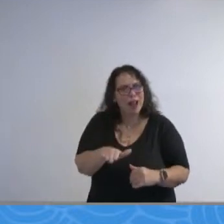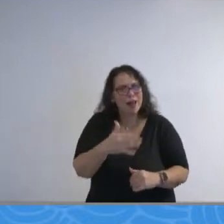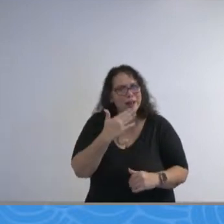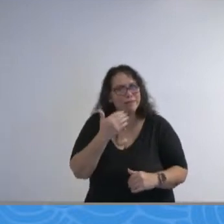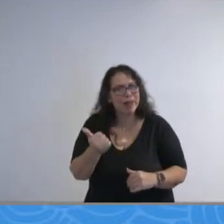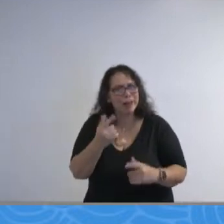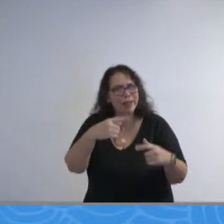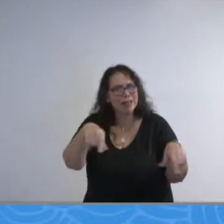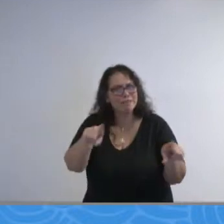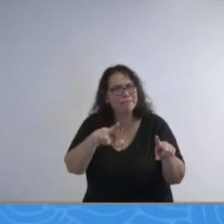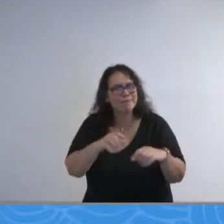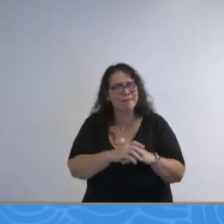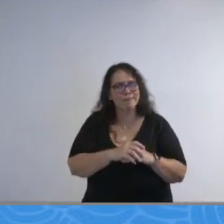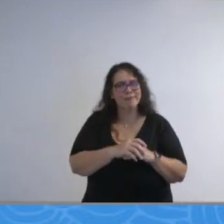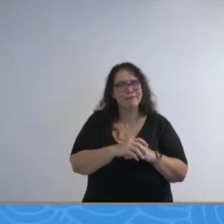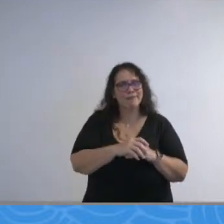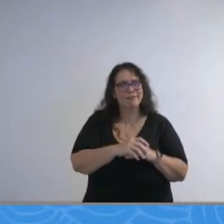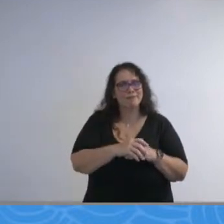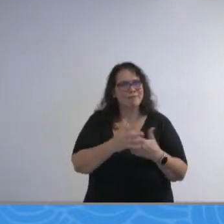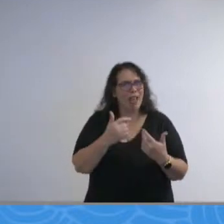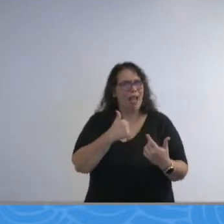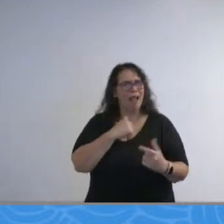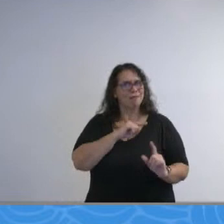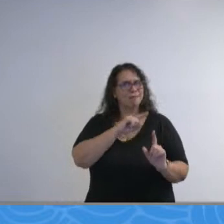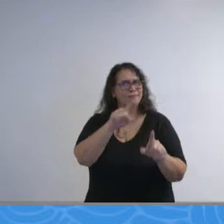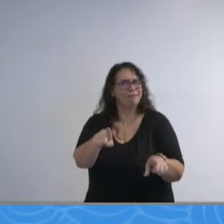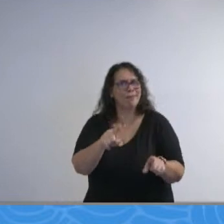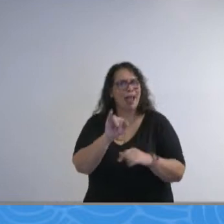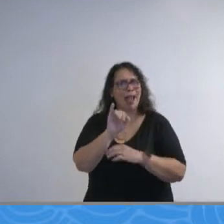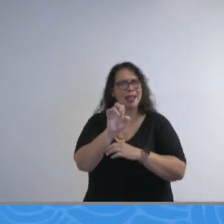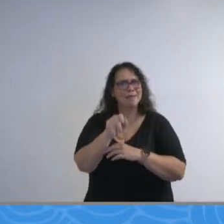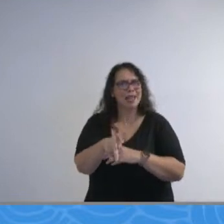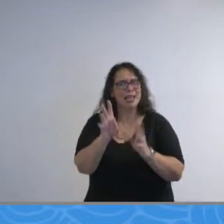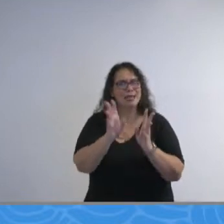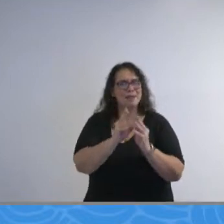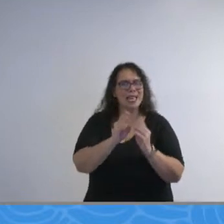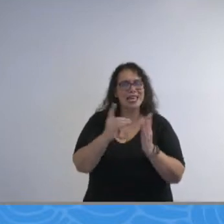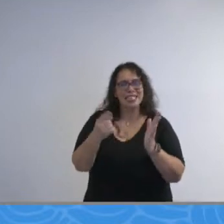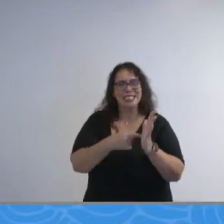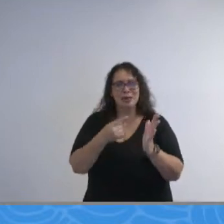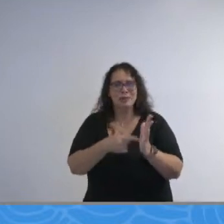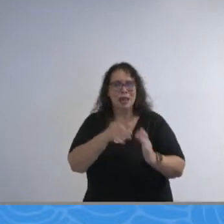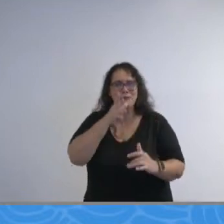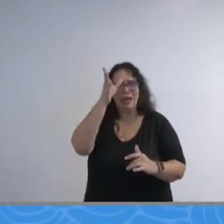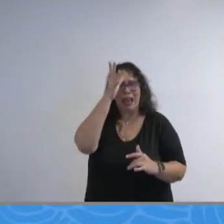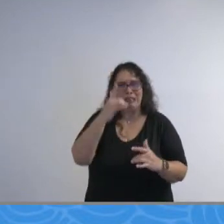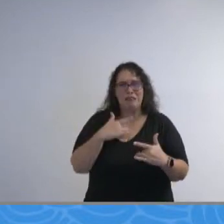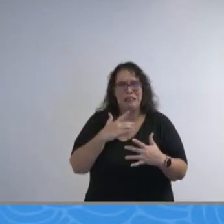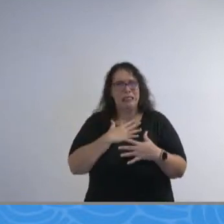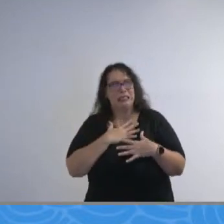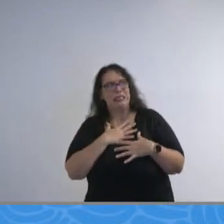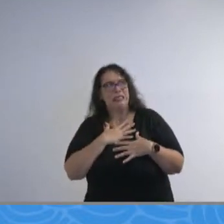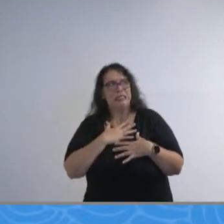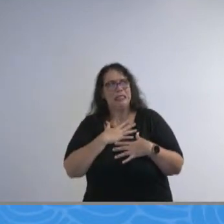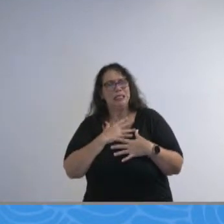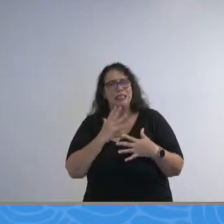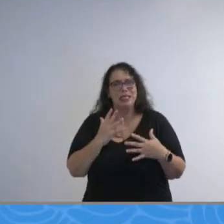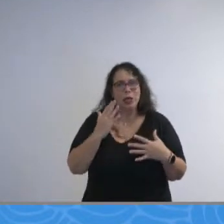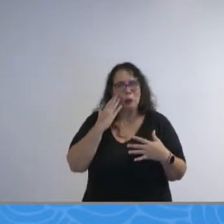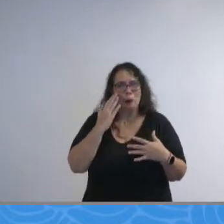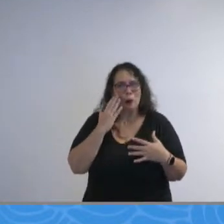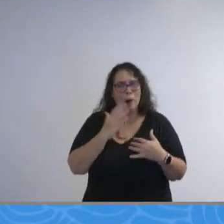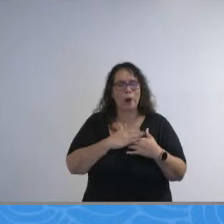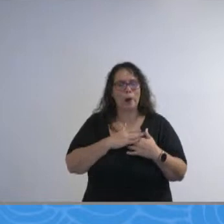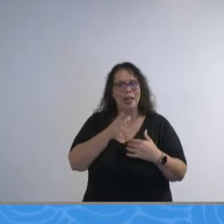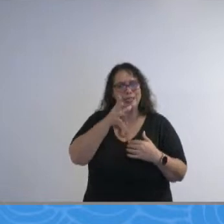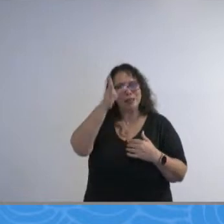anybody. And I've been to IEP meetings, and I know that sometimes it can feel a little bit intimidating. As